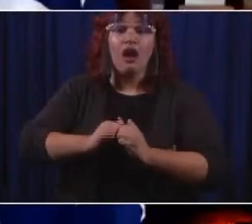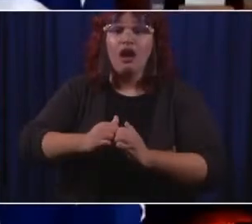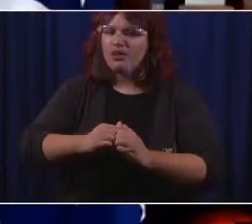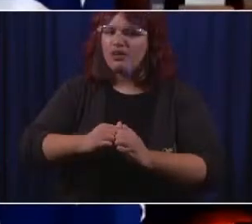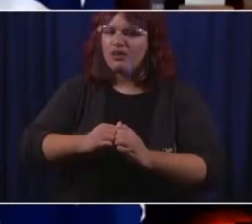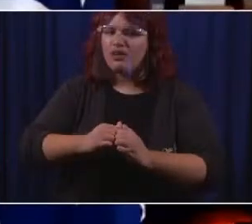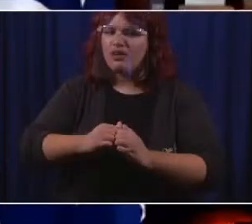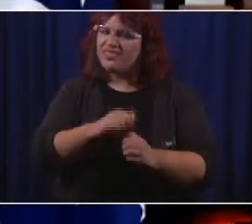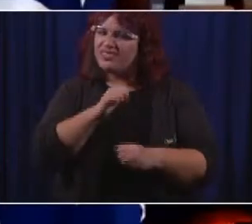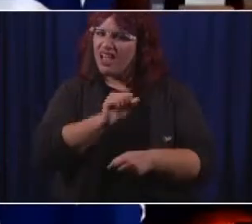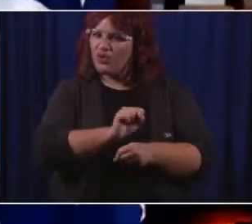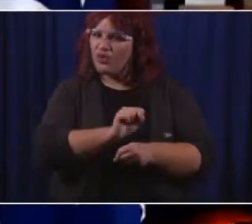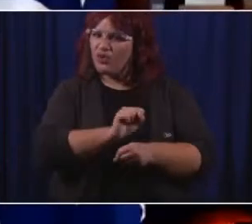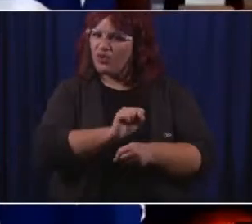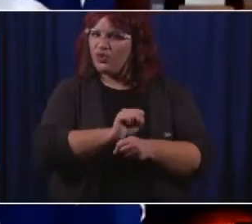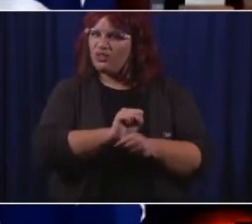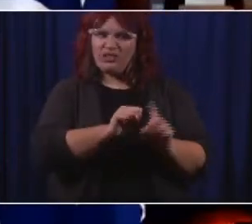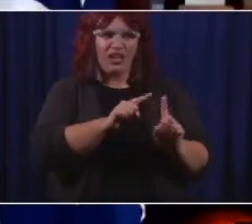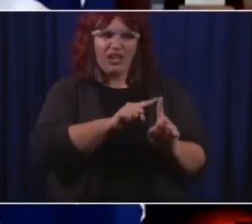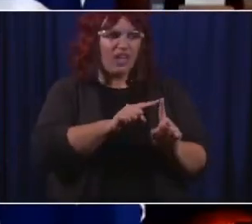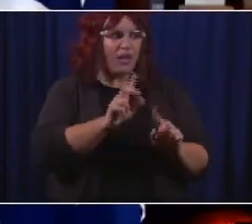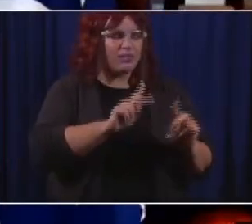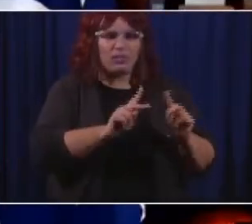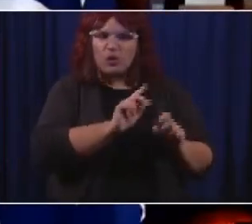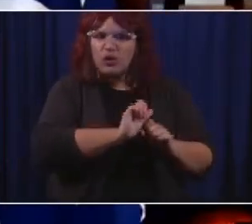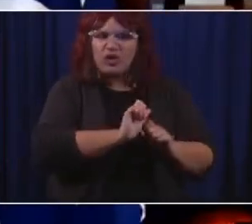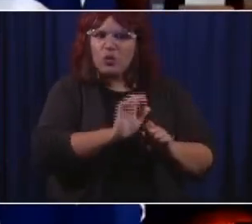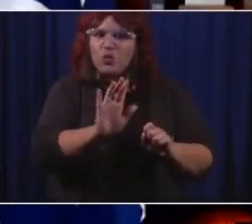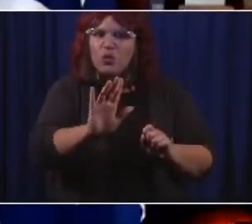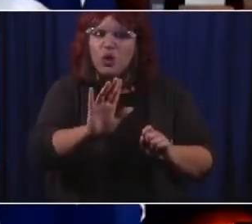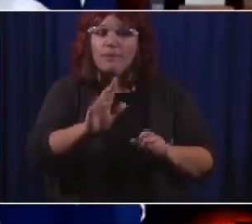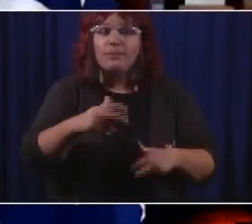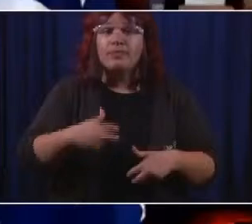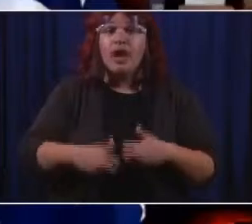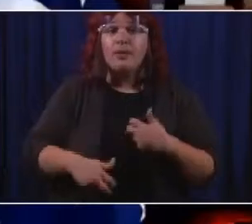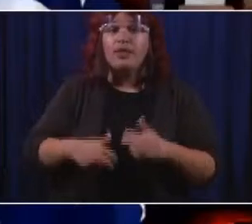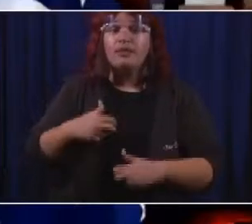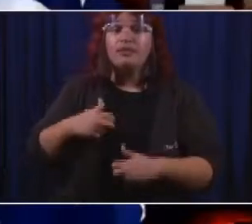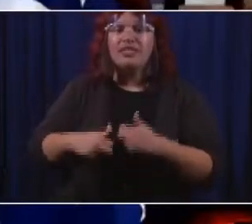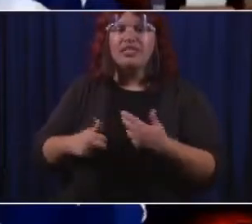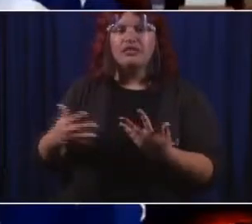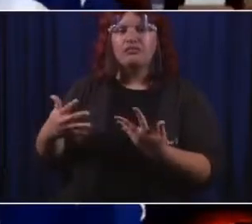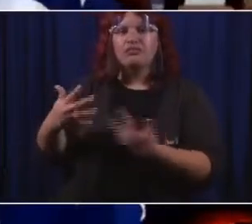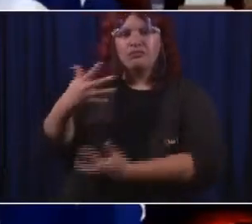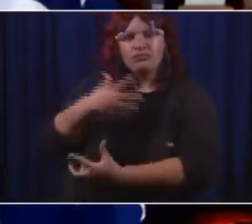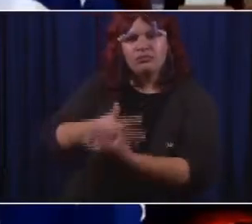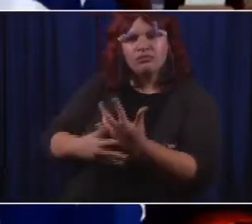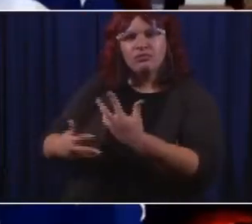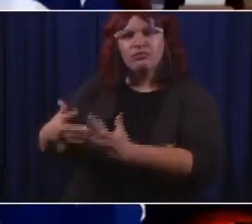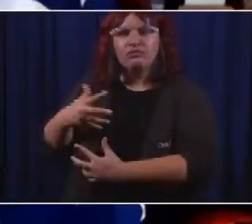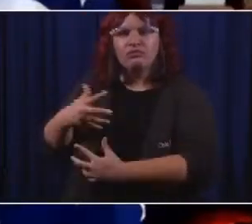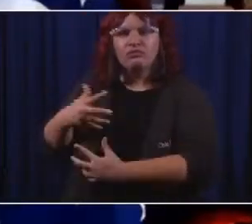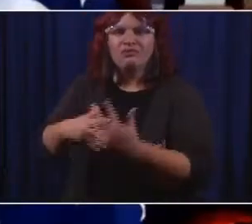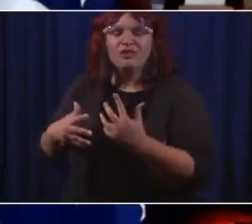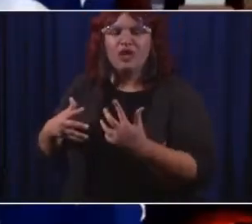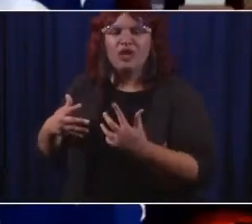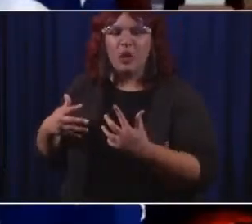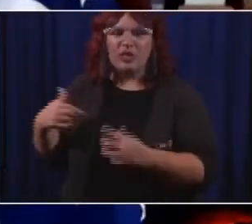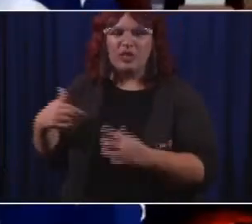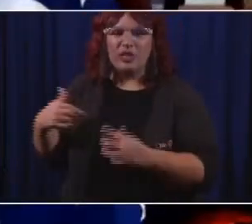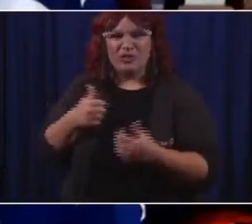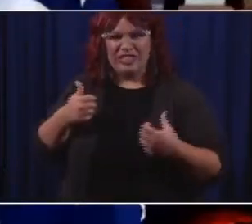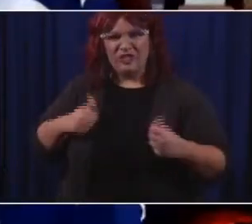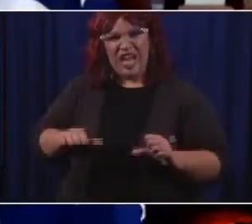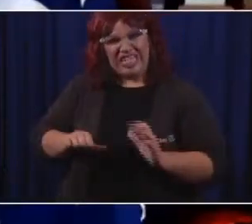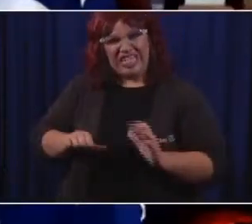a shutdown doesn't affect that. We're trying to target the solutions to get people to own it at the personal level,